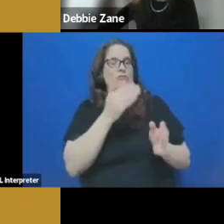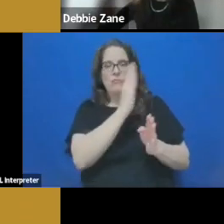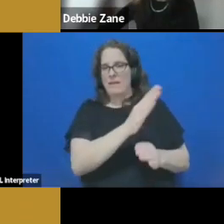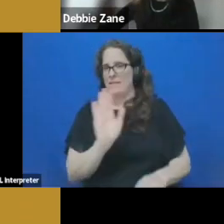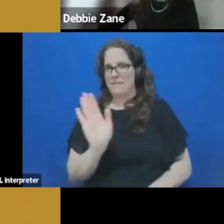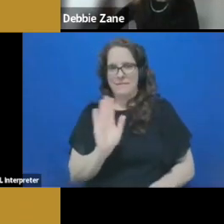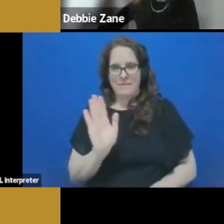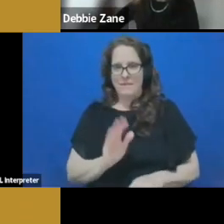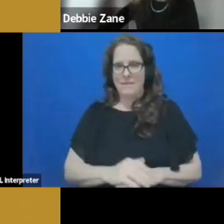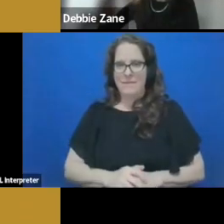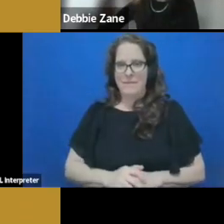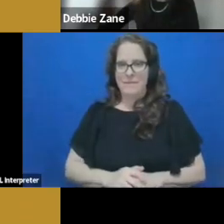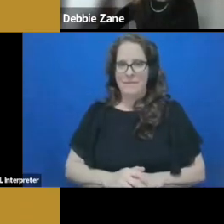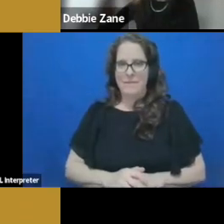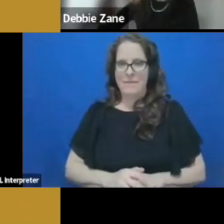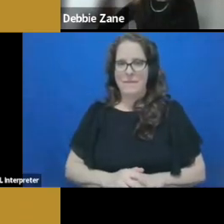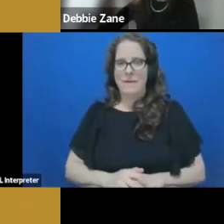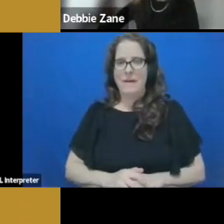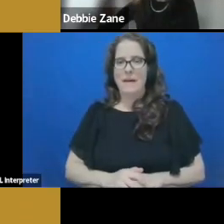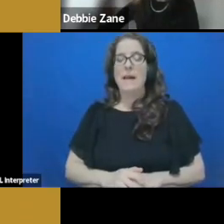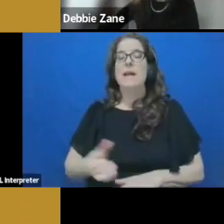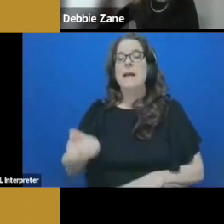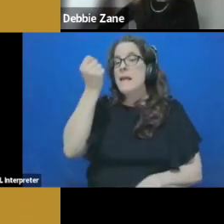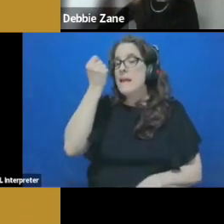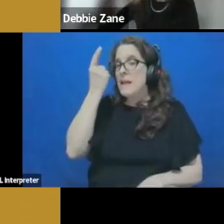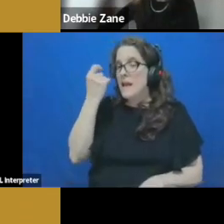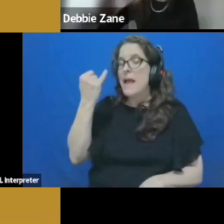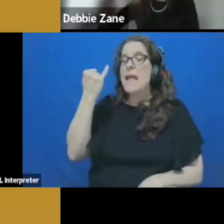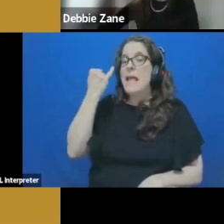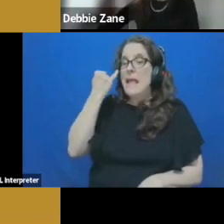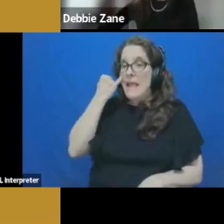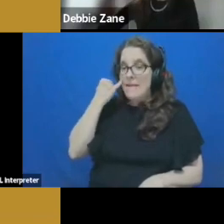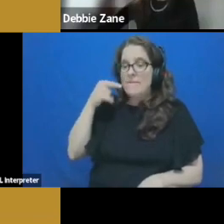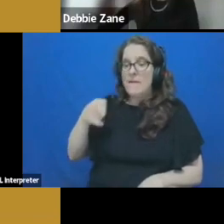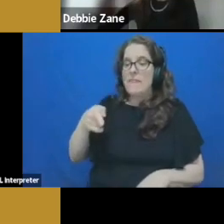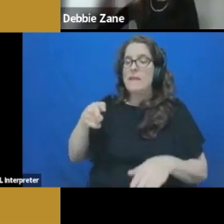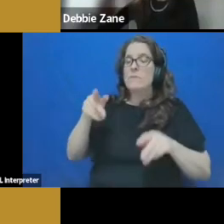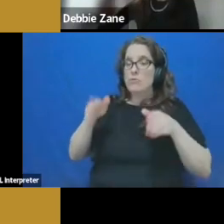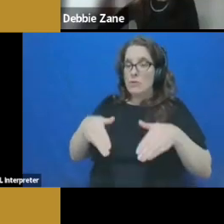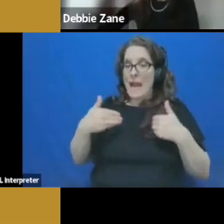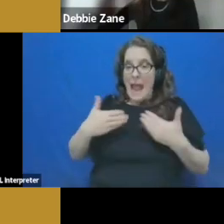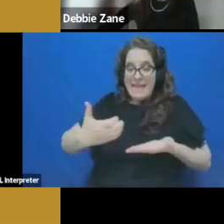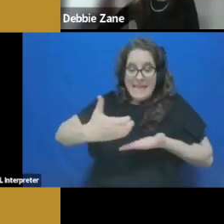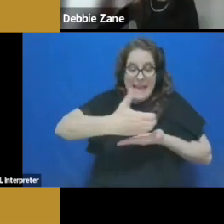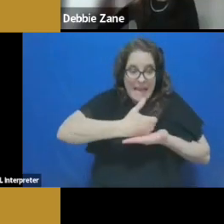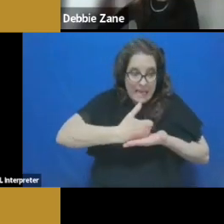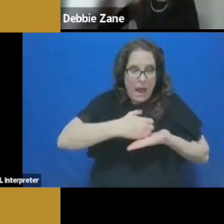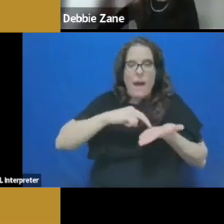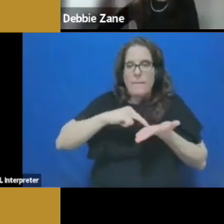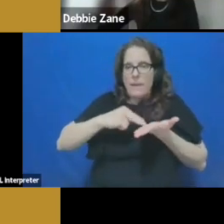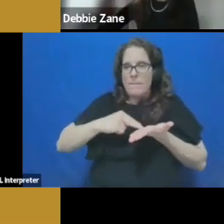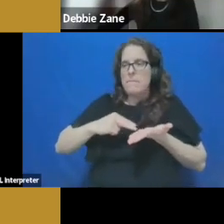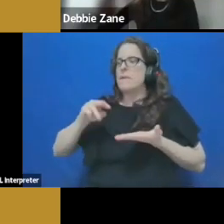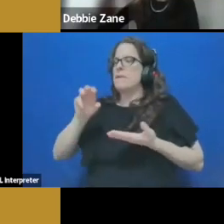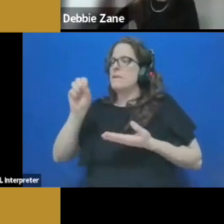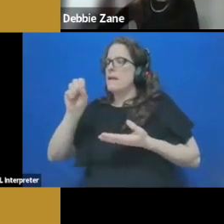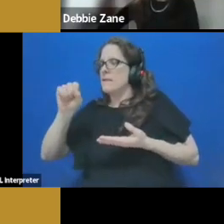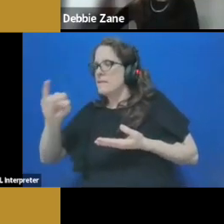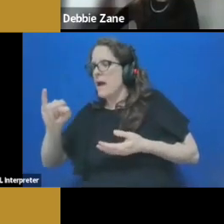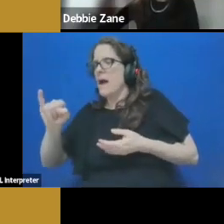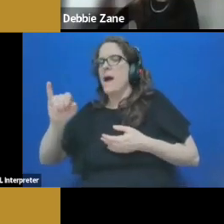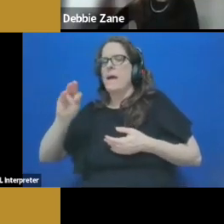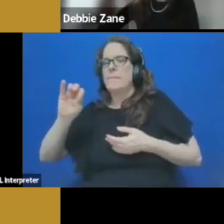to a dollar-for-dollar reduction in SSI payments. Income not only includes cash or checks given directly